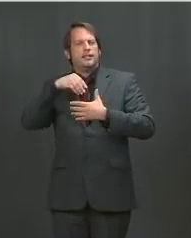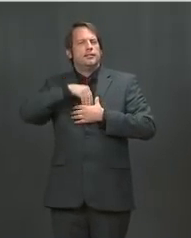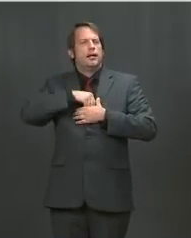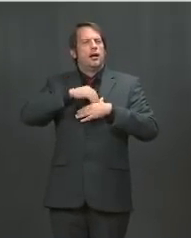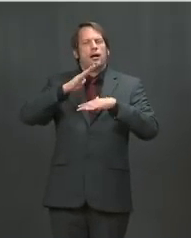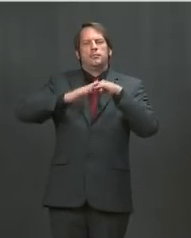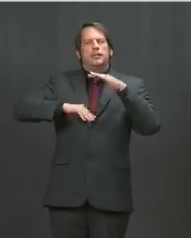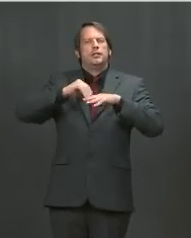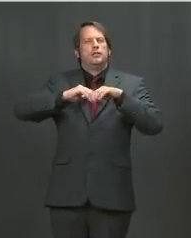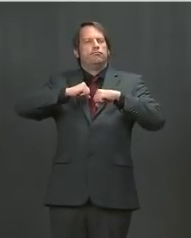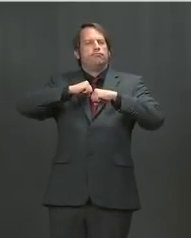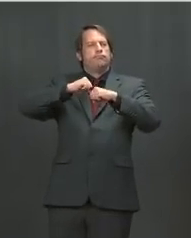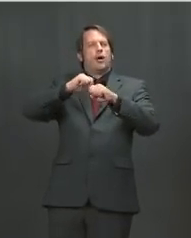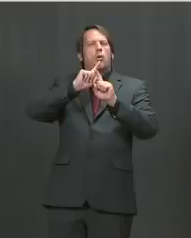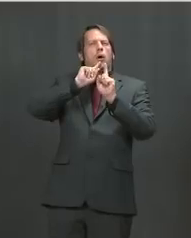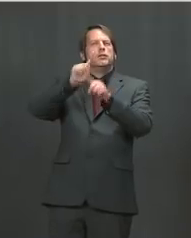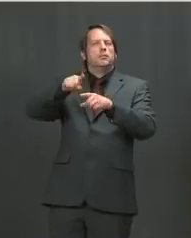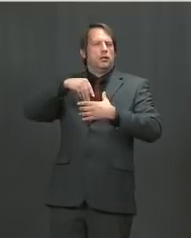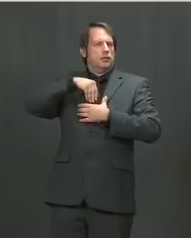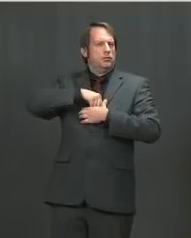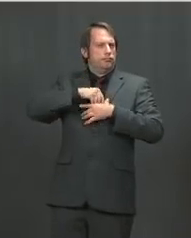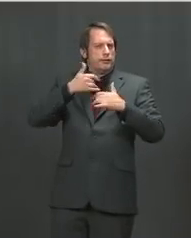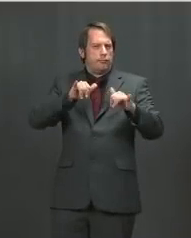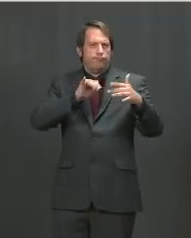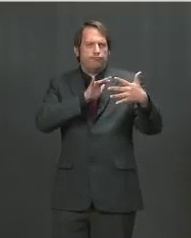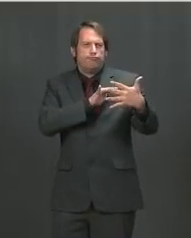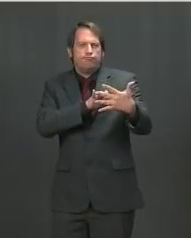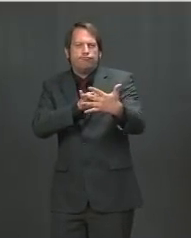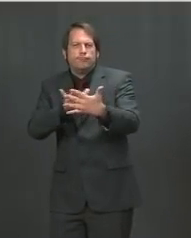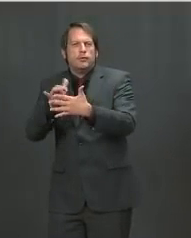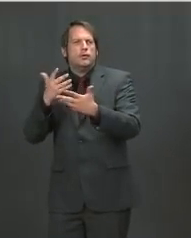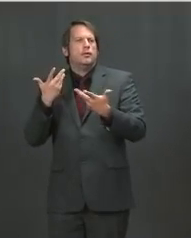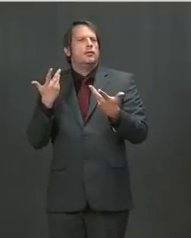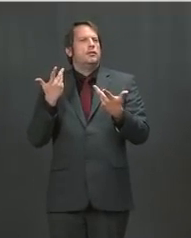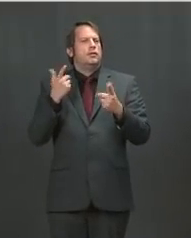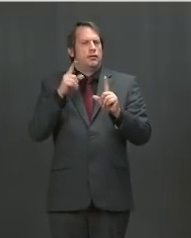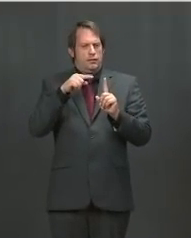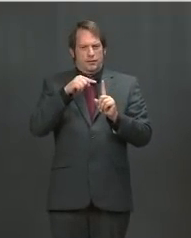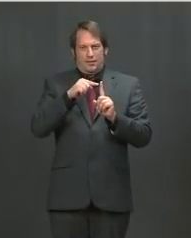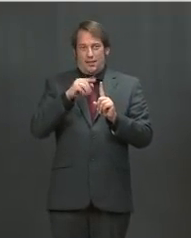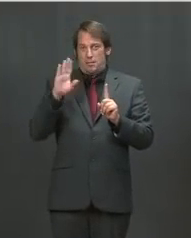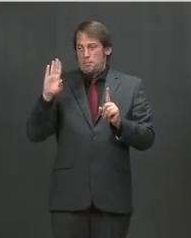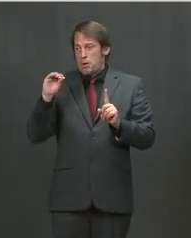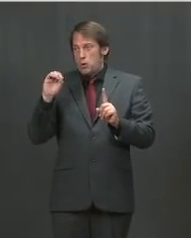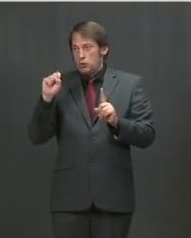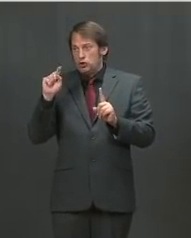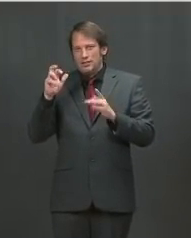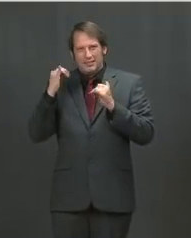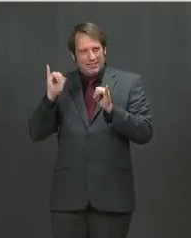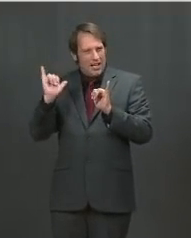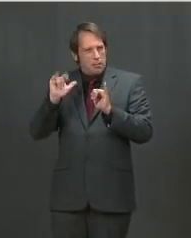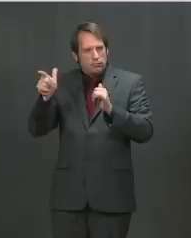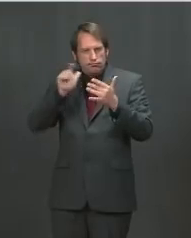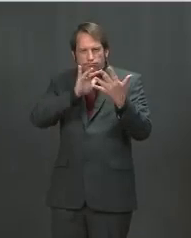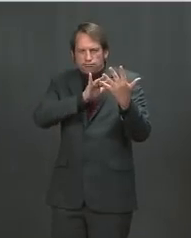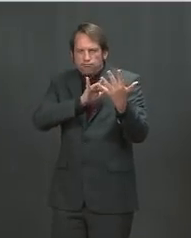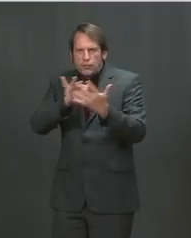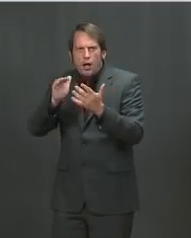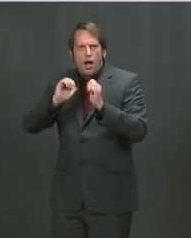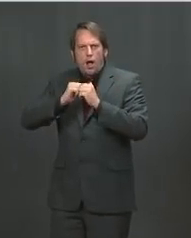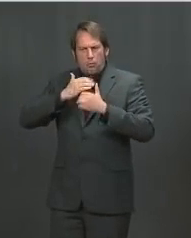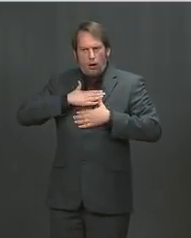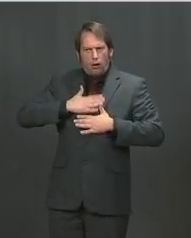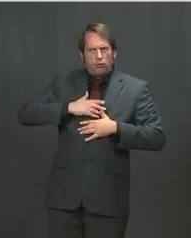months, as well as determining the effect of a booster dose to extend the duration and breadth of